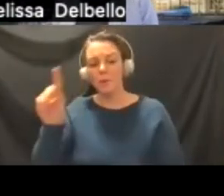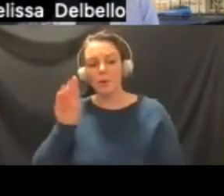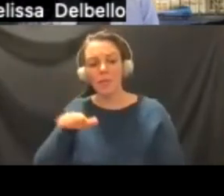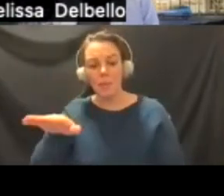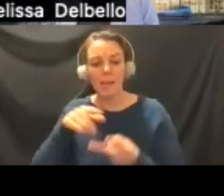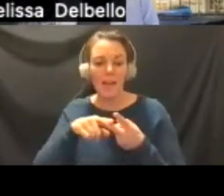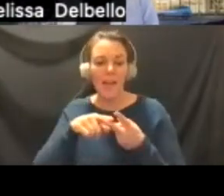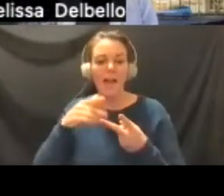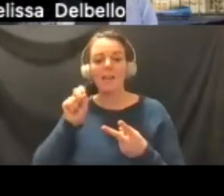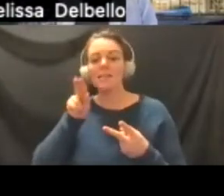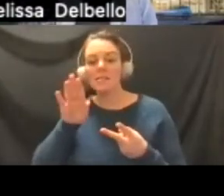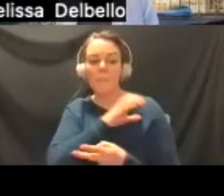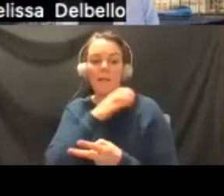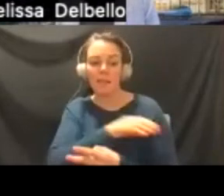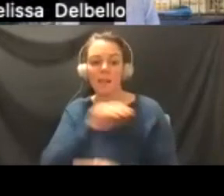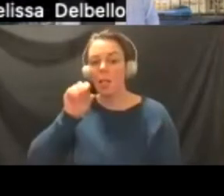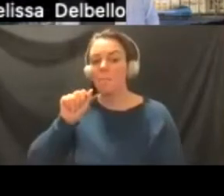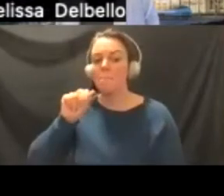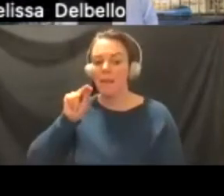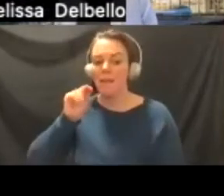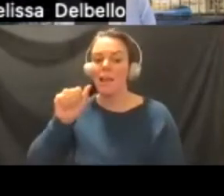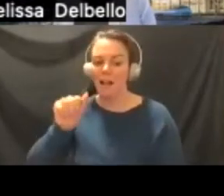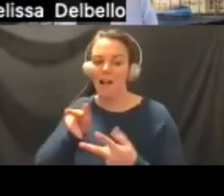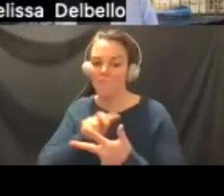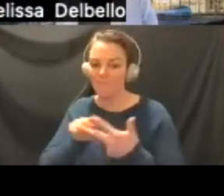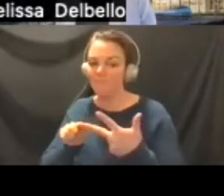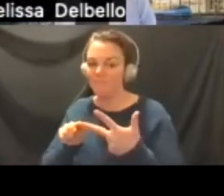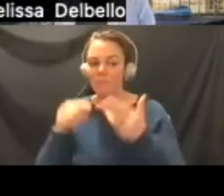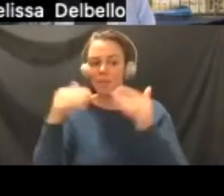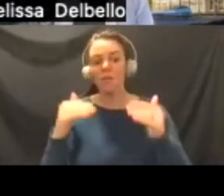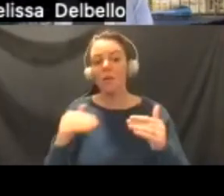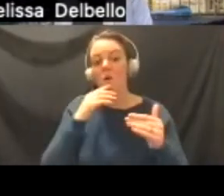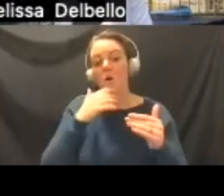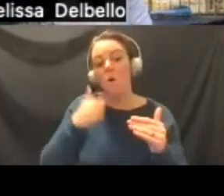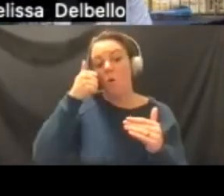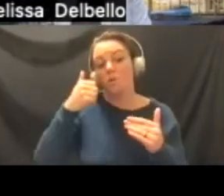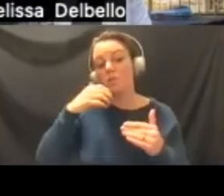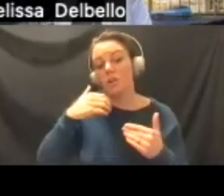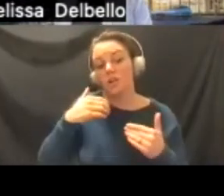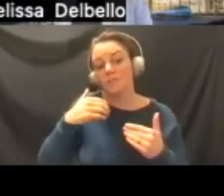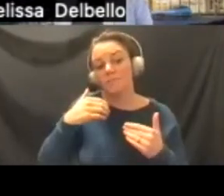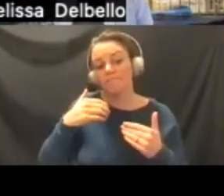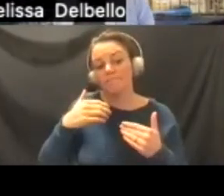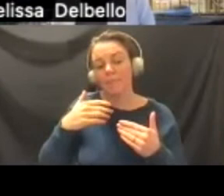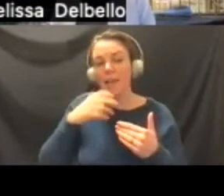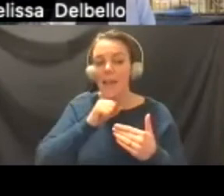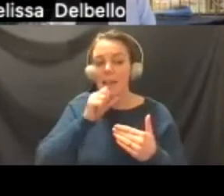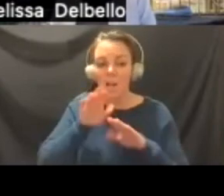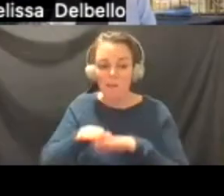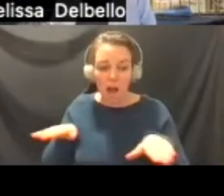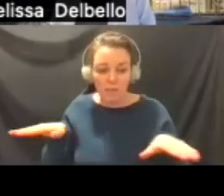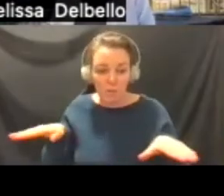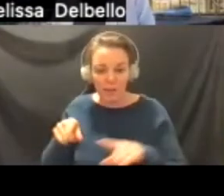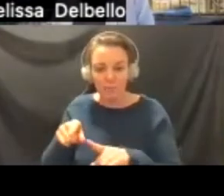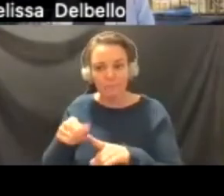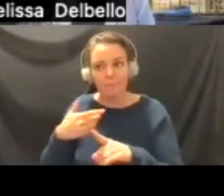subclinical mania. Older age of the offspring, which sort of makes sense because they go through the risk of developing